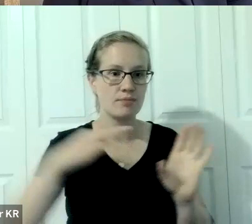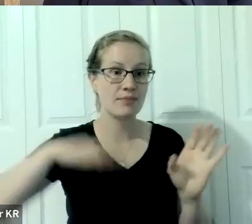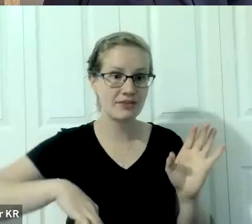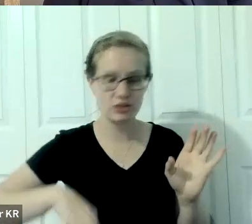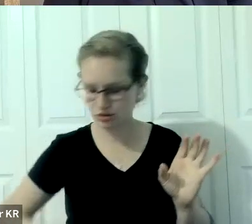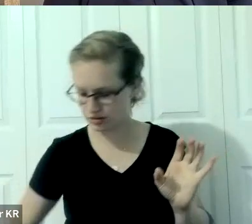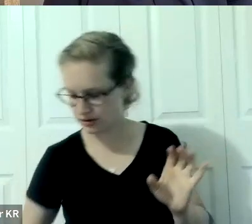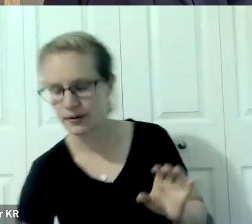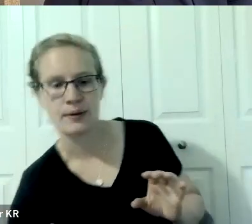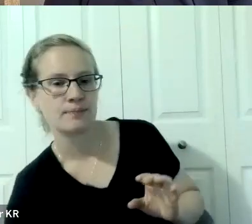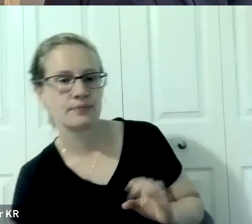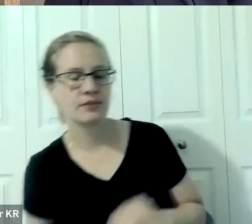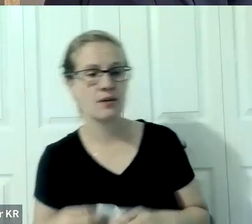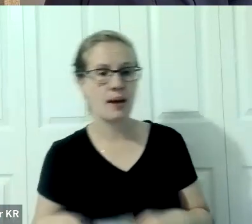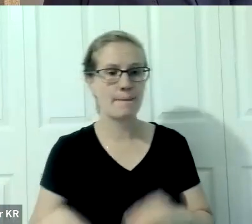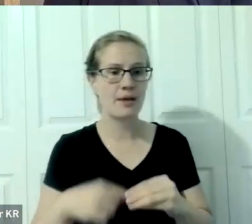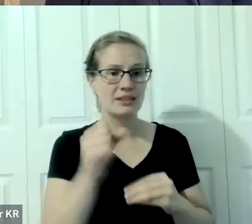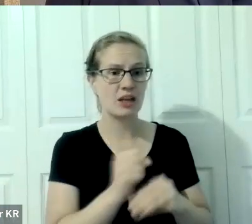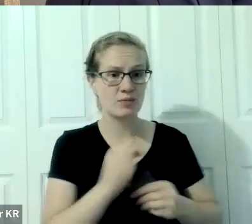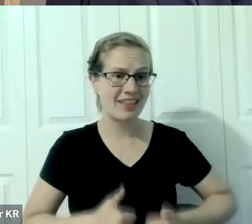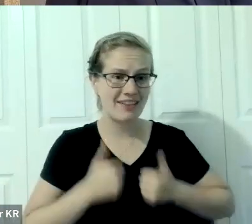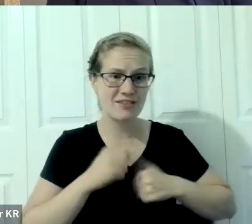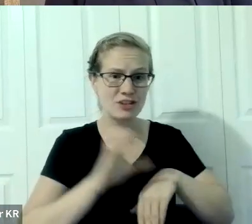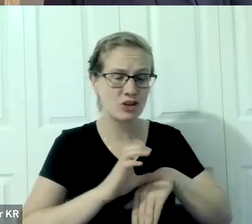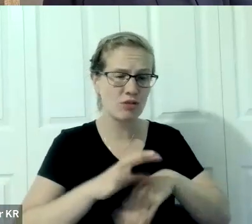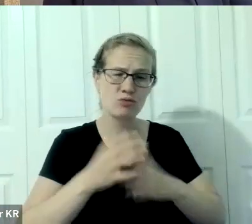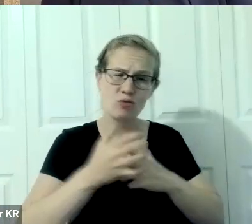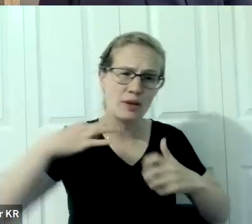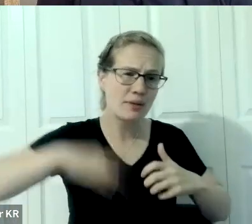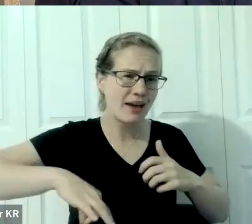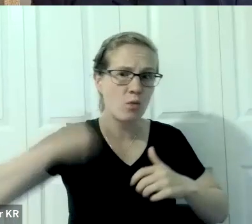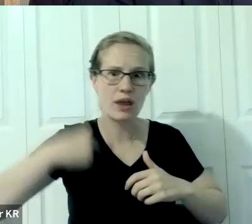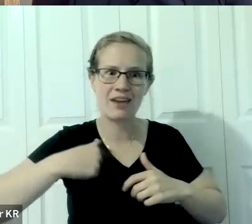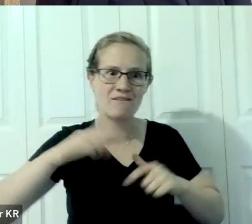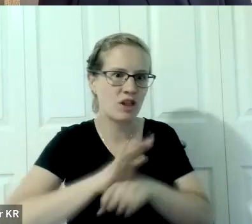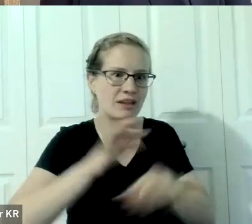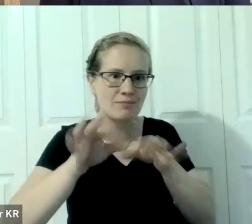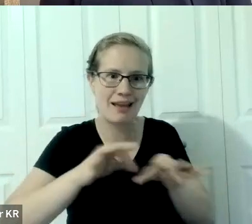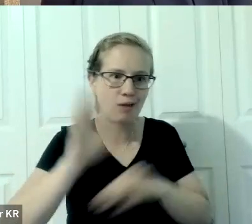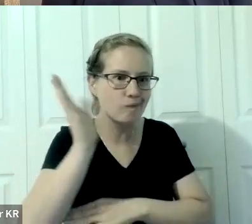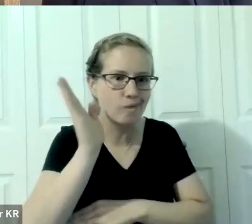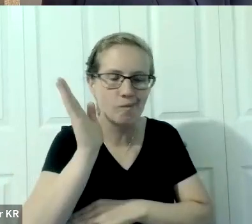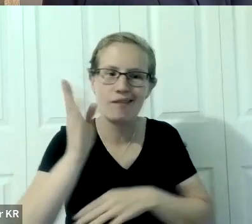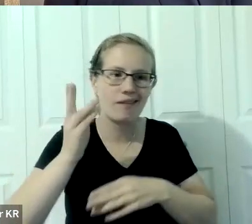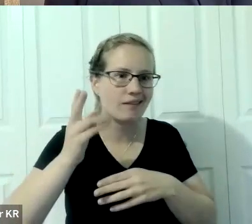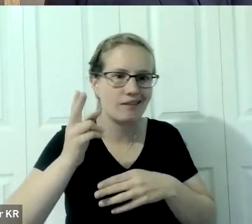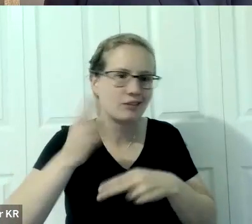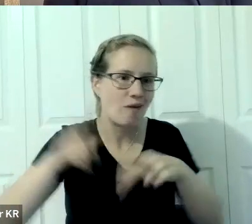the sacramental life of the church that I don't think we can capture in a webinar right, or in the next right. couple